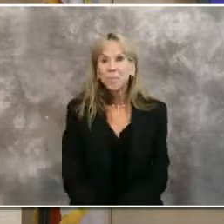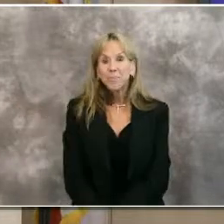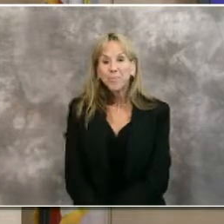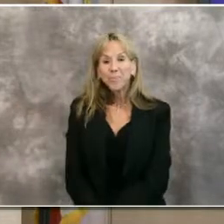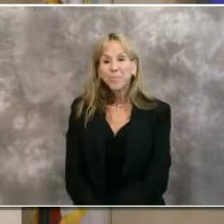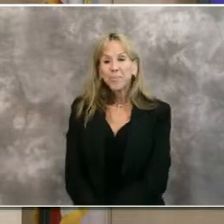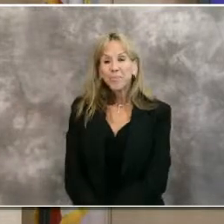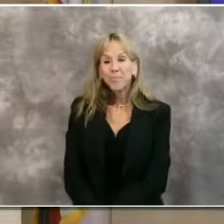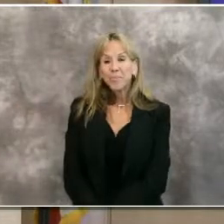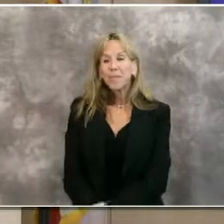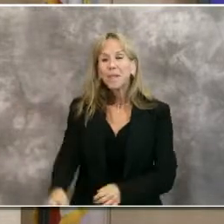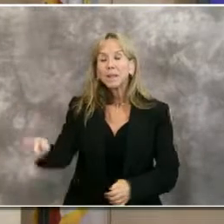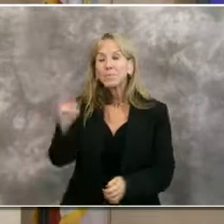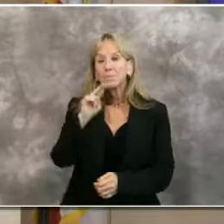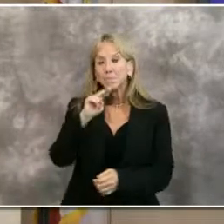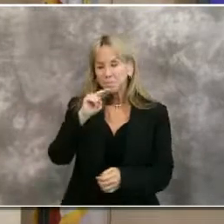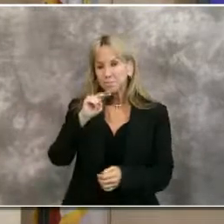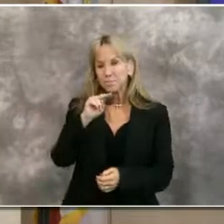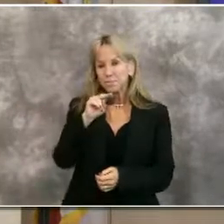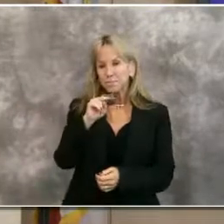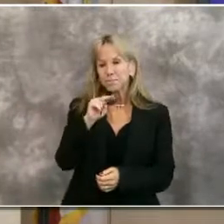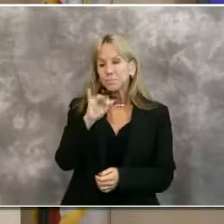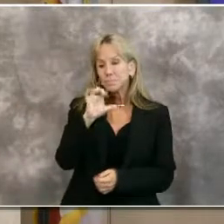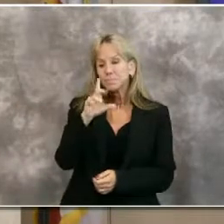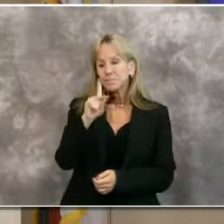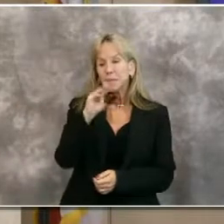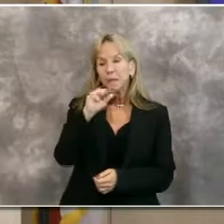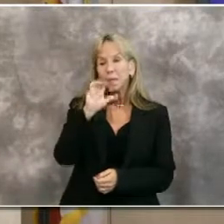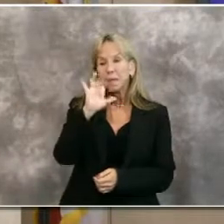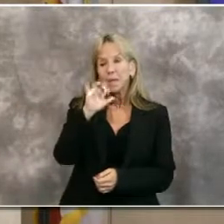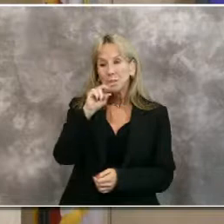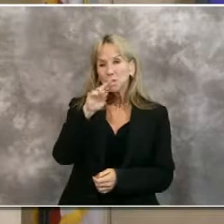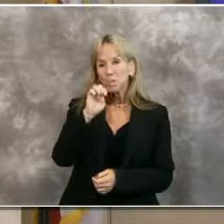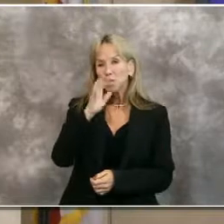Okay, Nick Mascione is going to come up and respond.